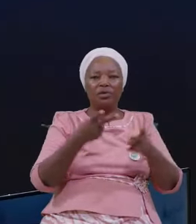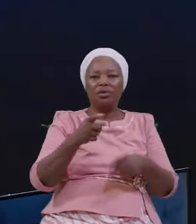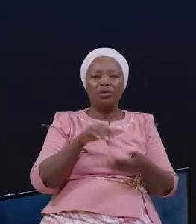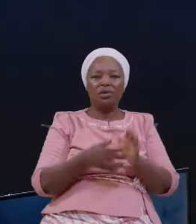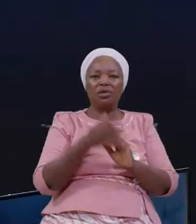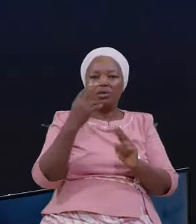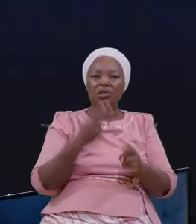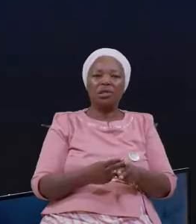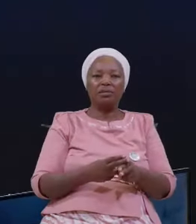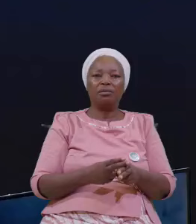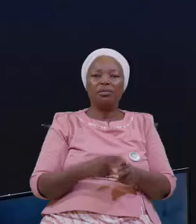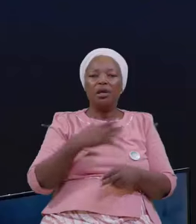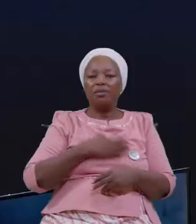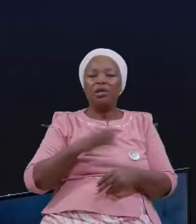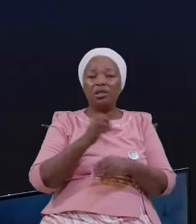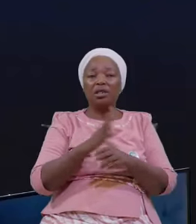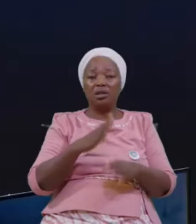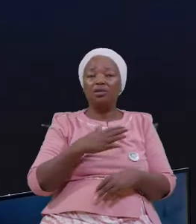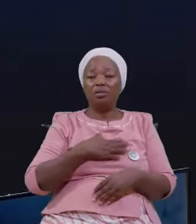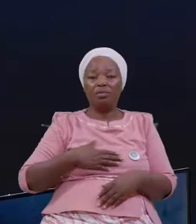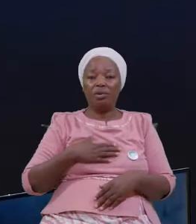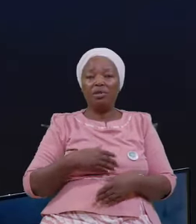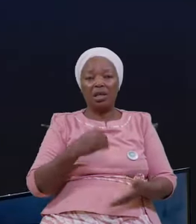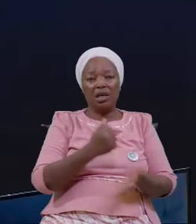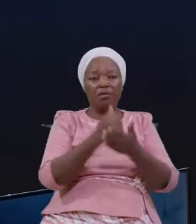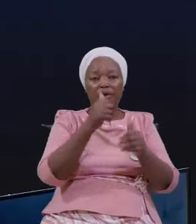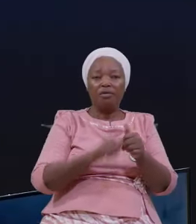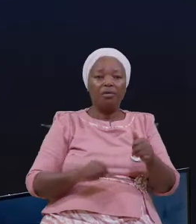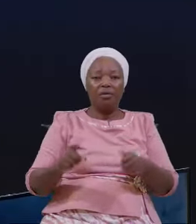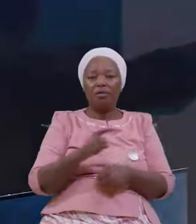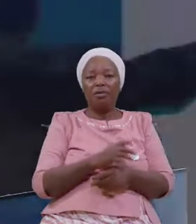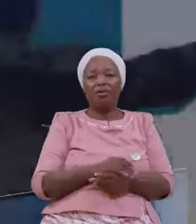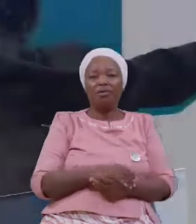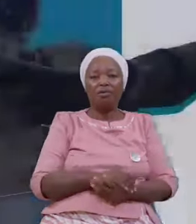Ensure all the informations are correctly taken.